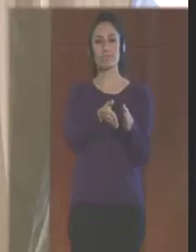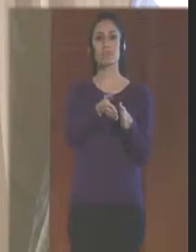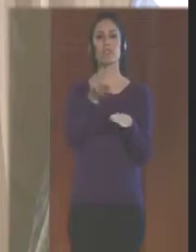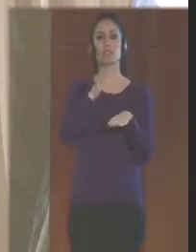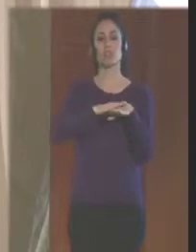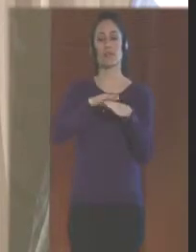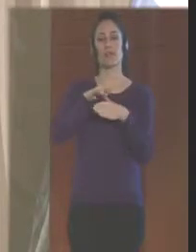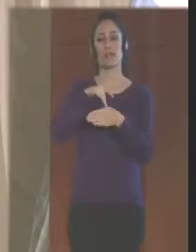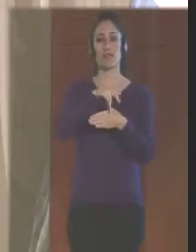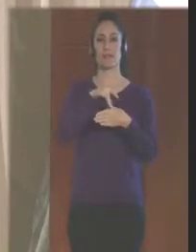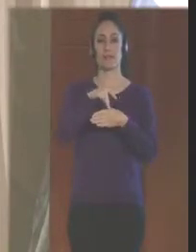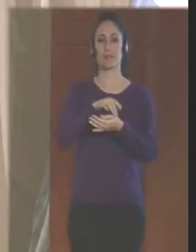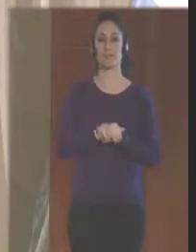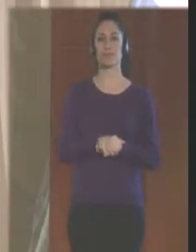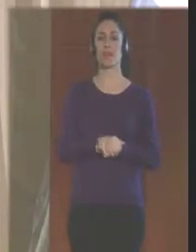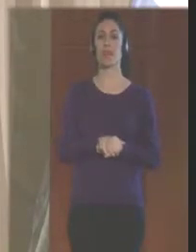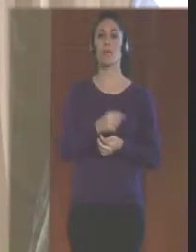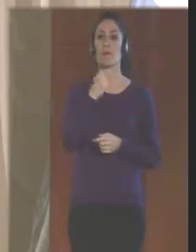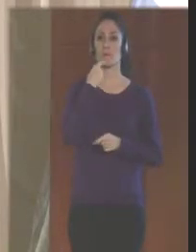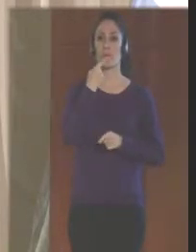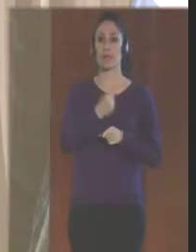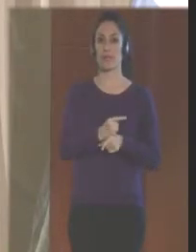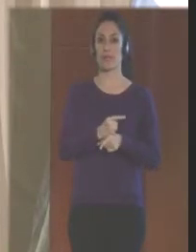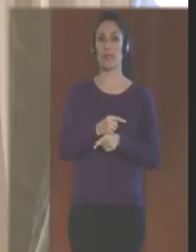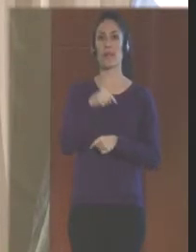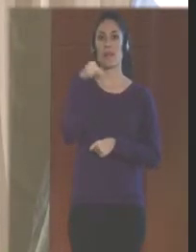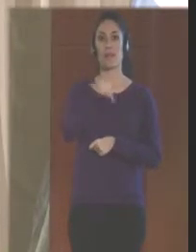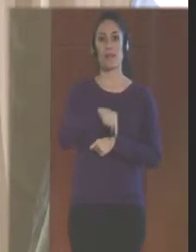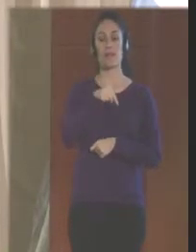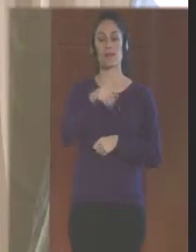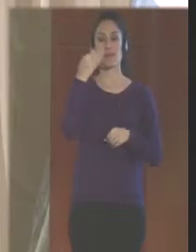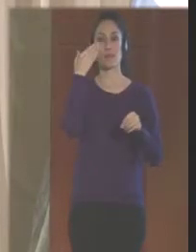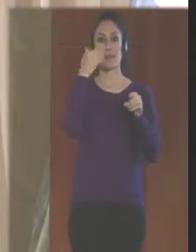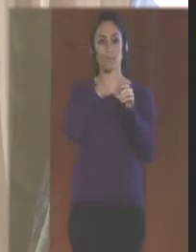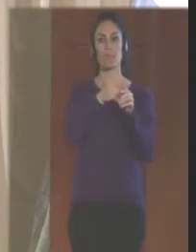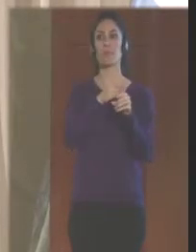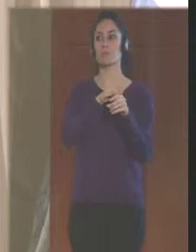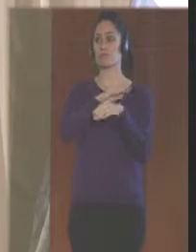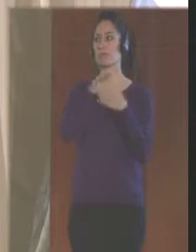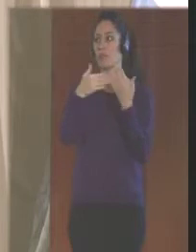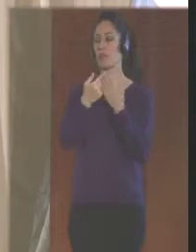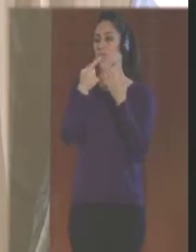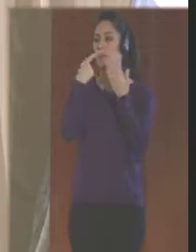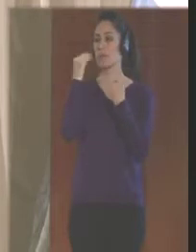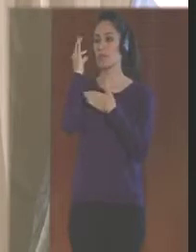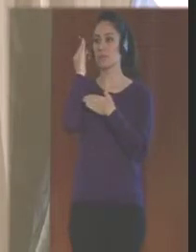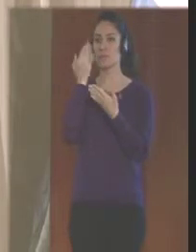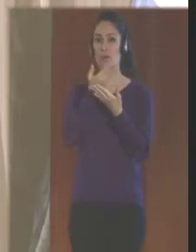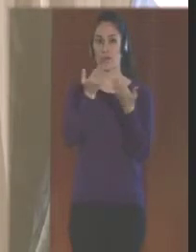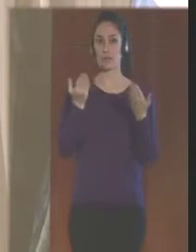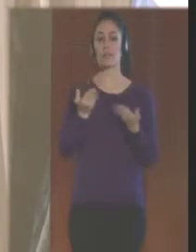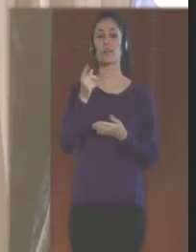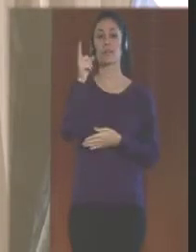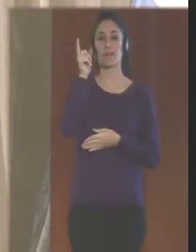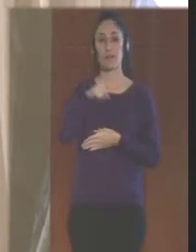view, distinguished ladies and gentlemen, because of time purposes and so on, I